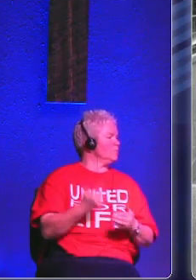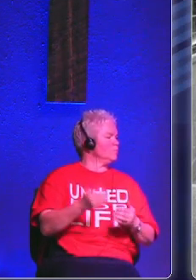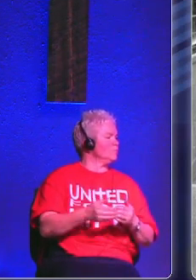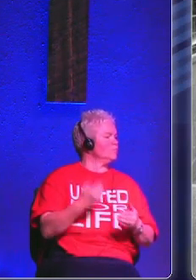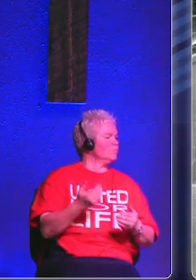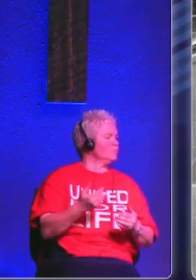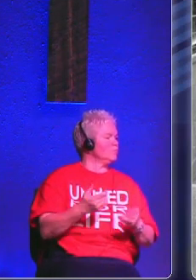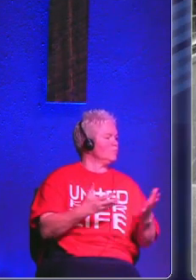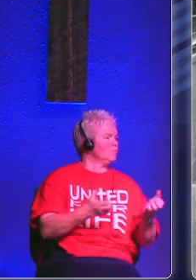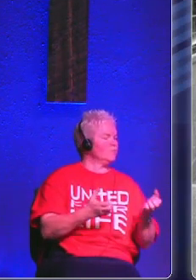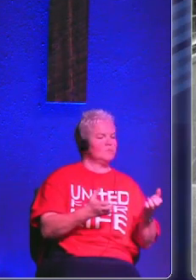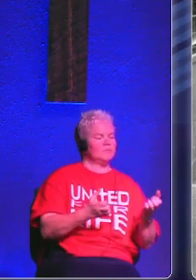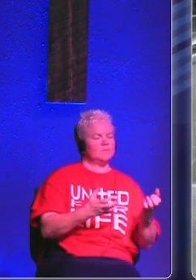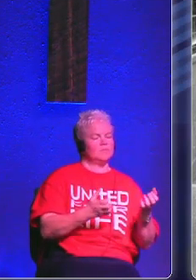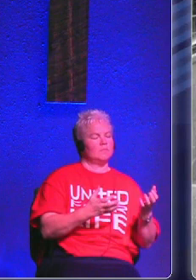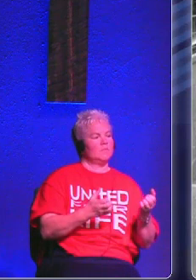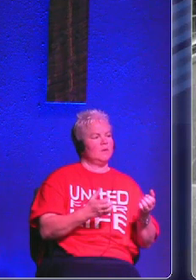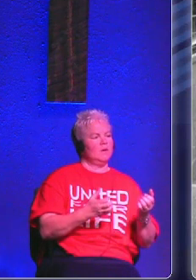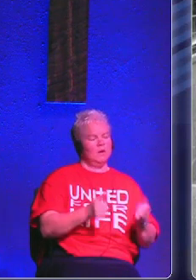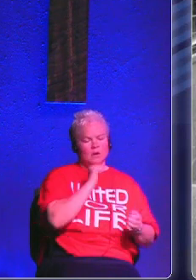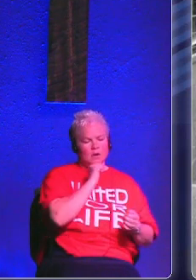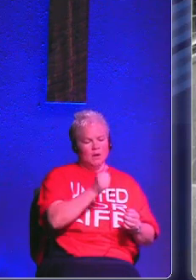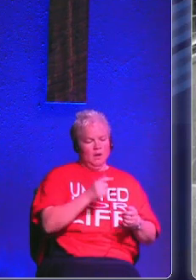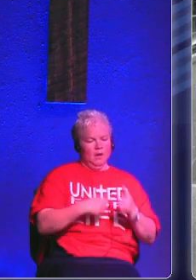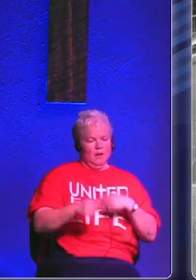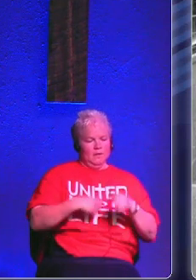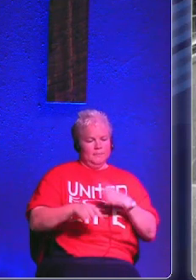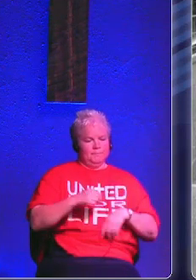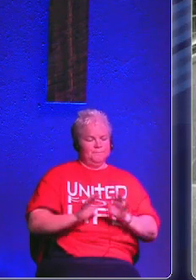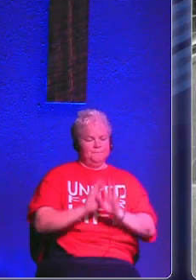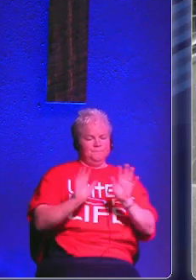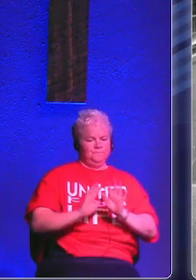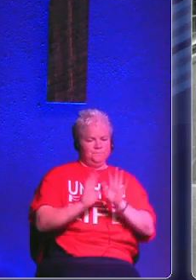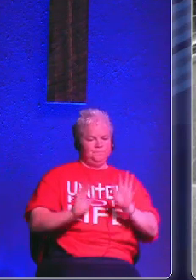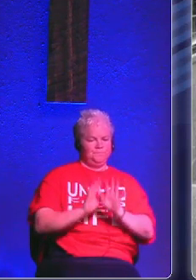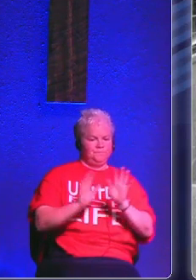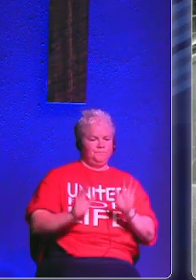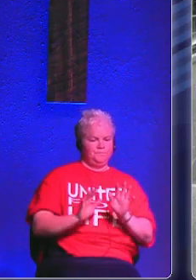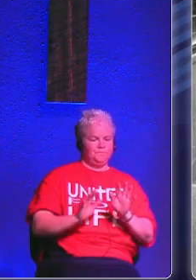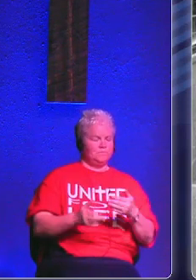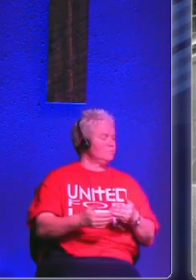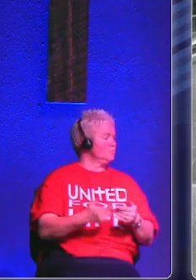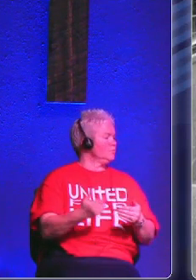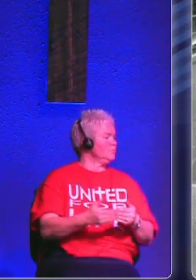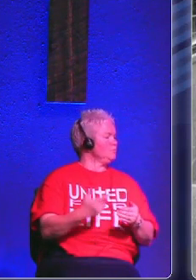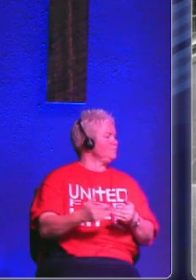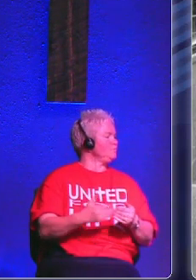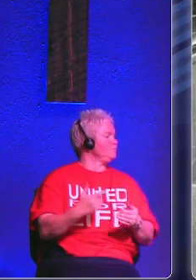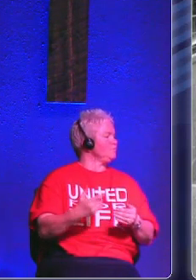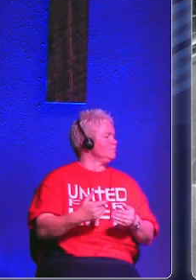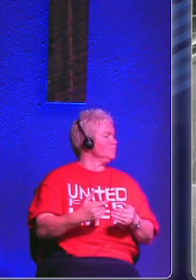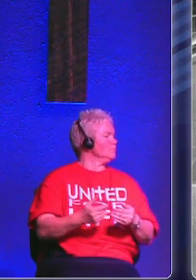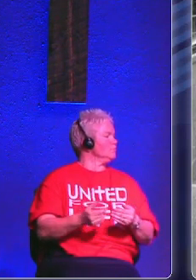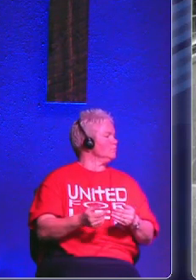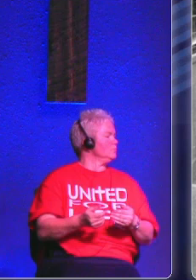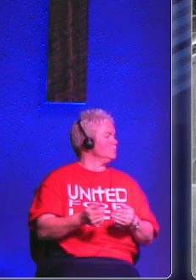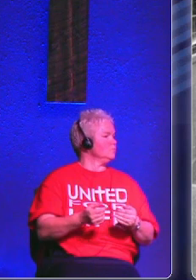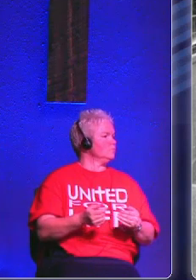want easy. And they think not coming on a Sunday morning is easier.